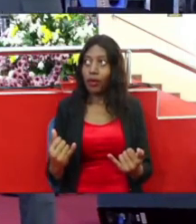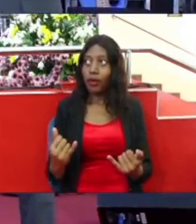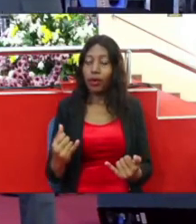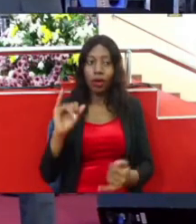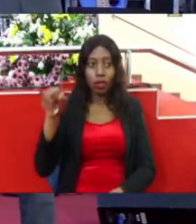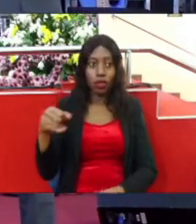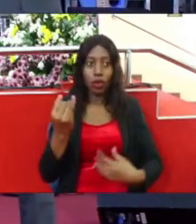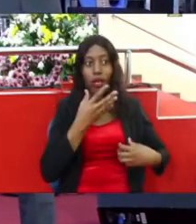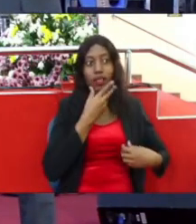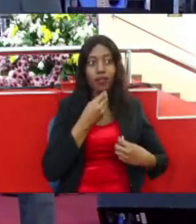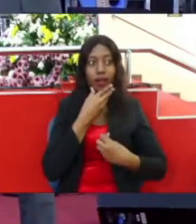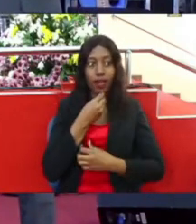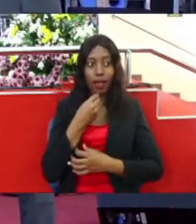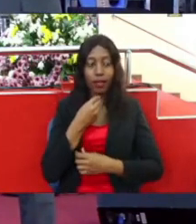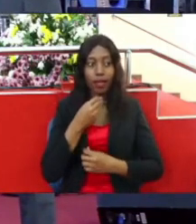it is of course